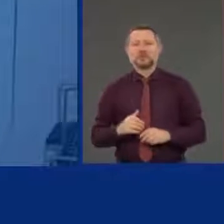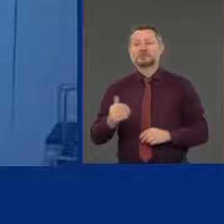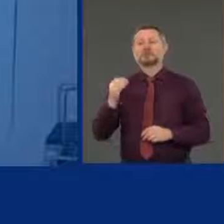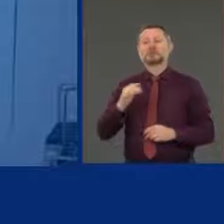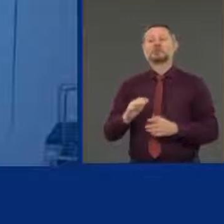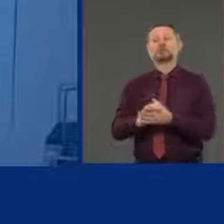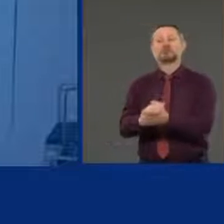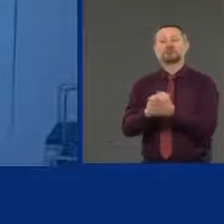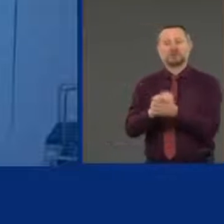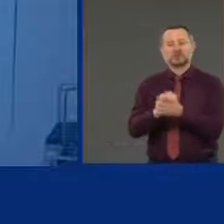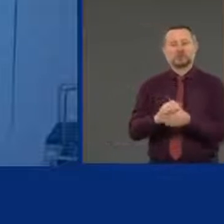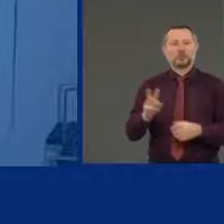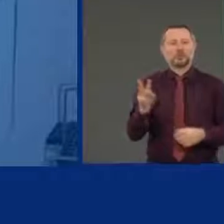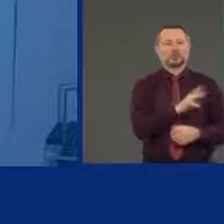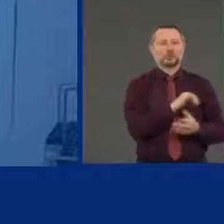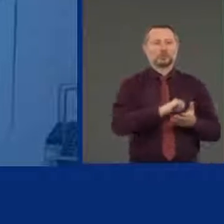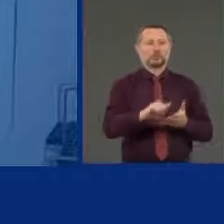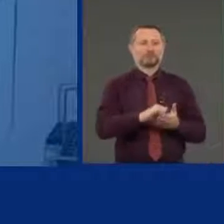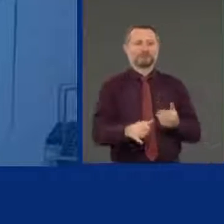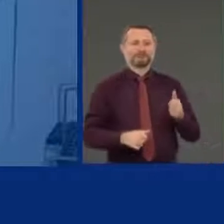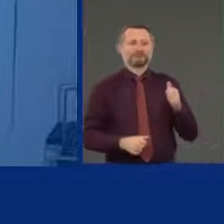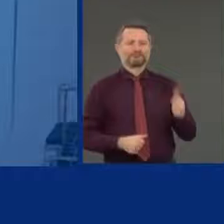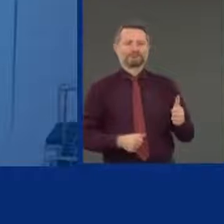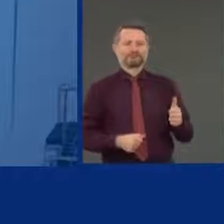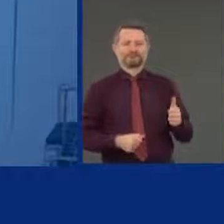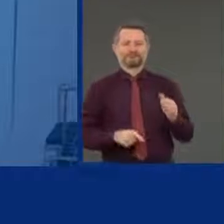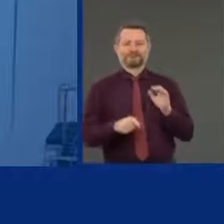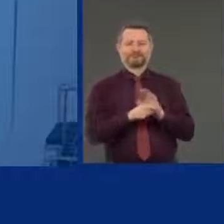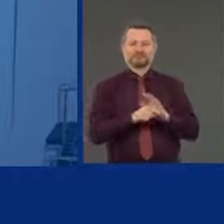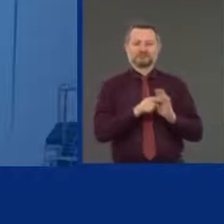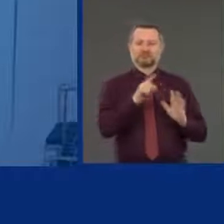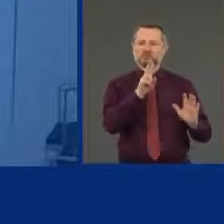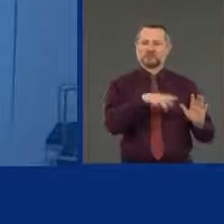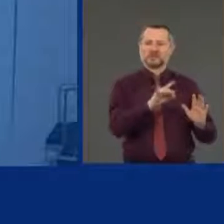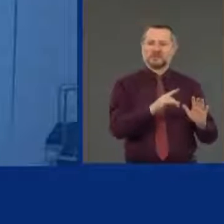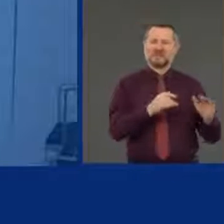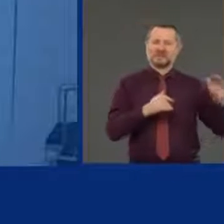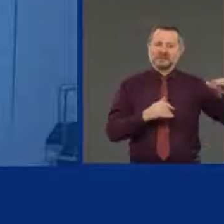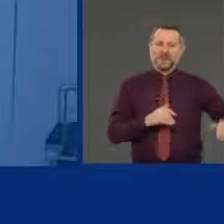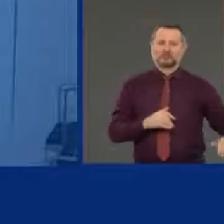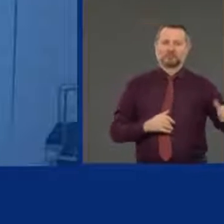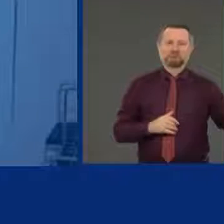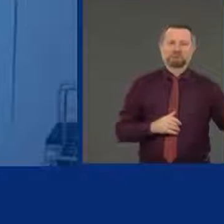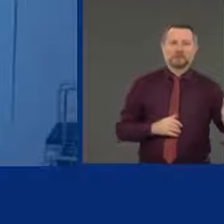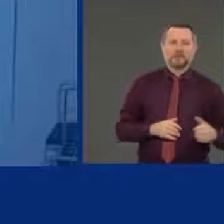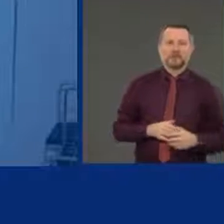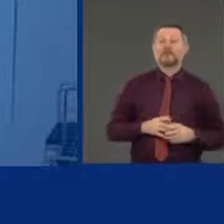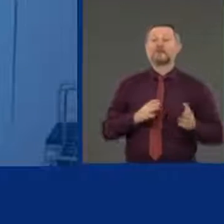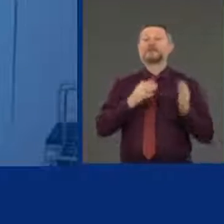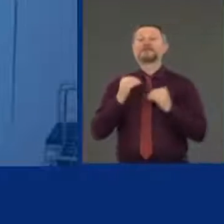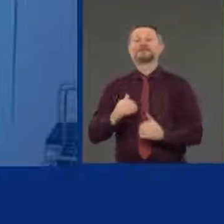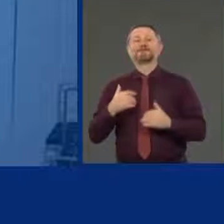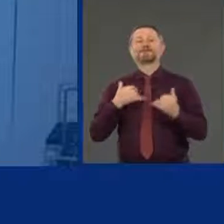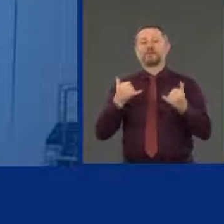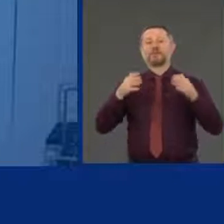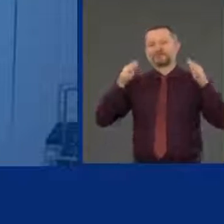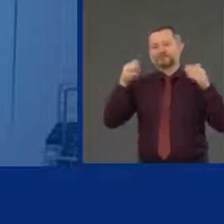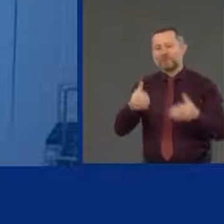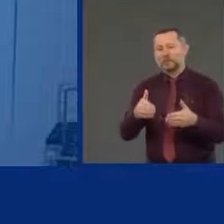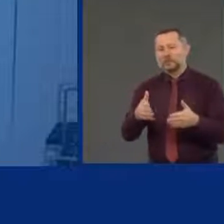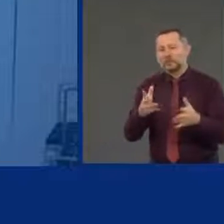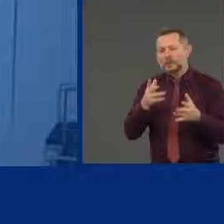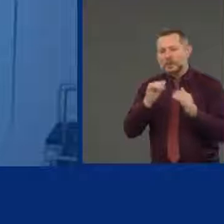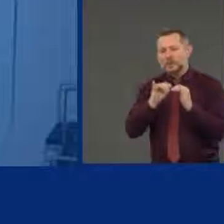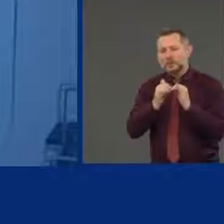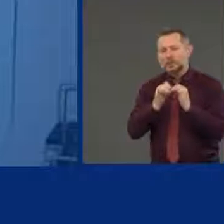York, and the other areas that actually declined. When you look at the